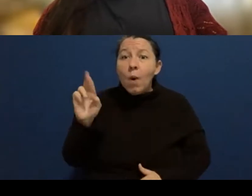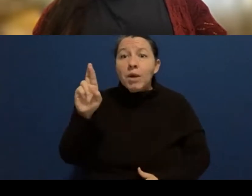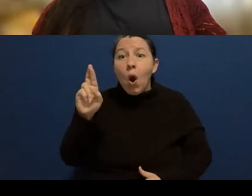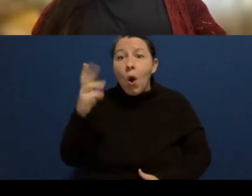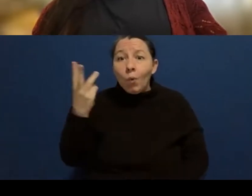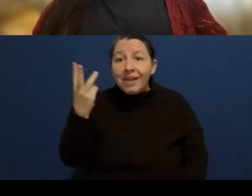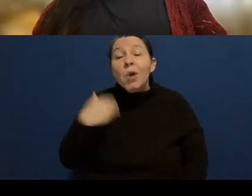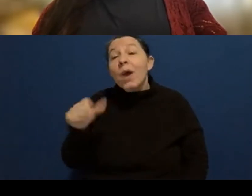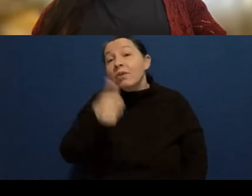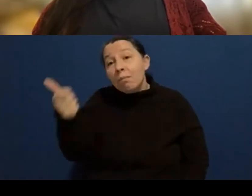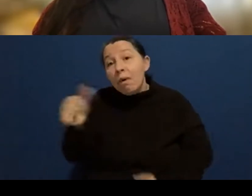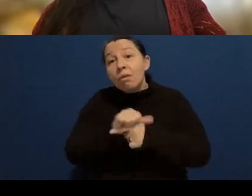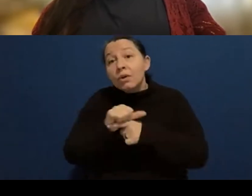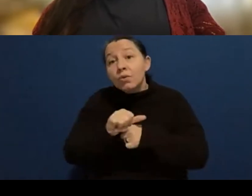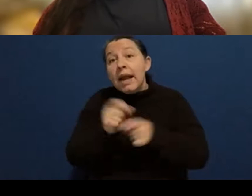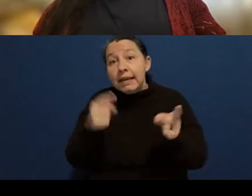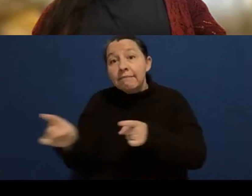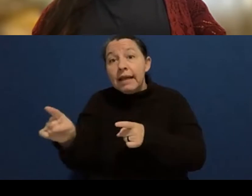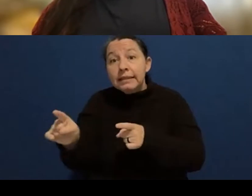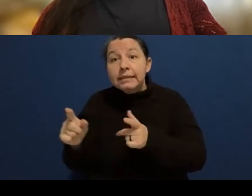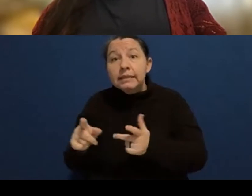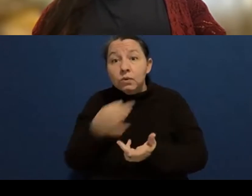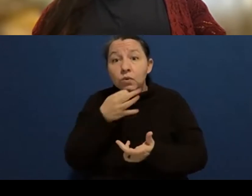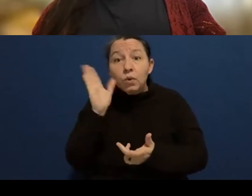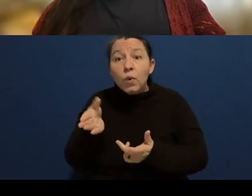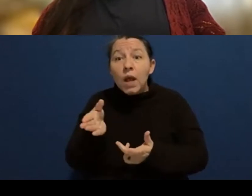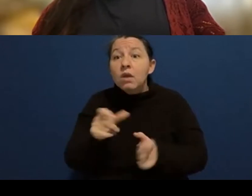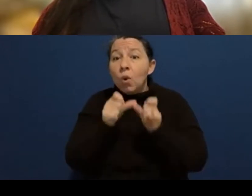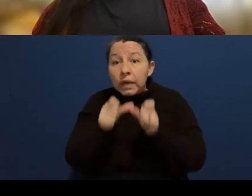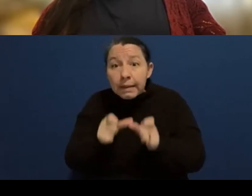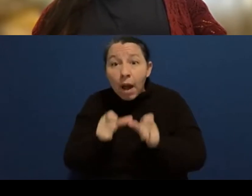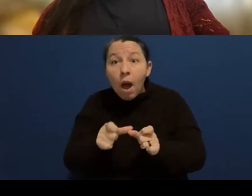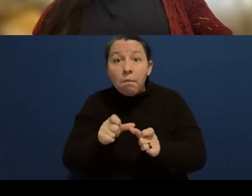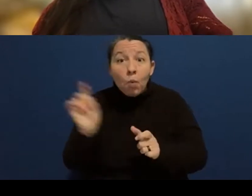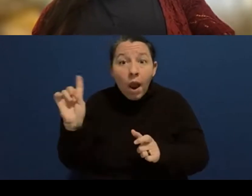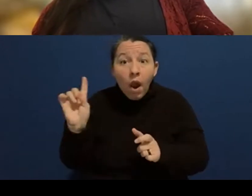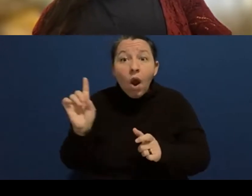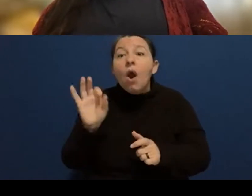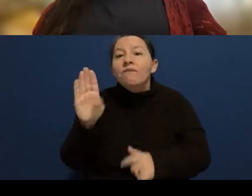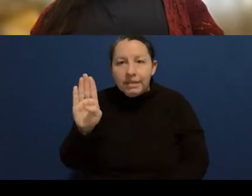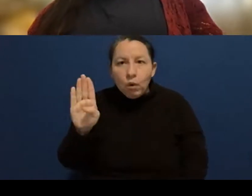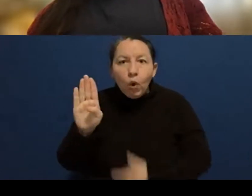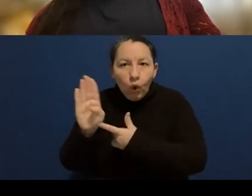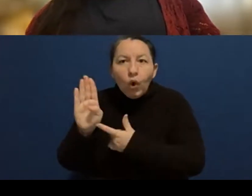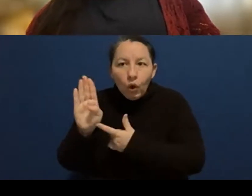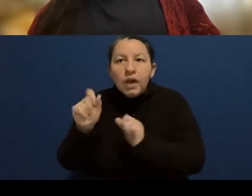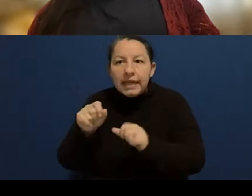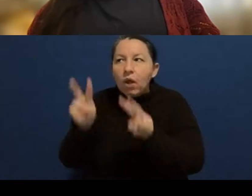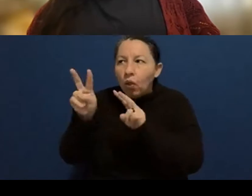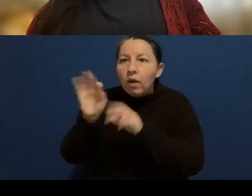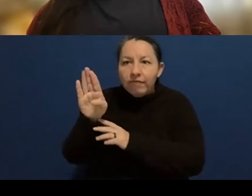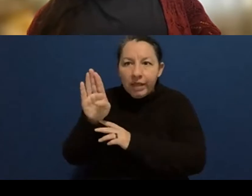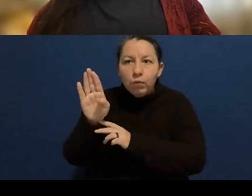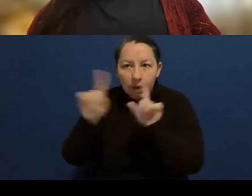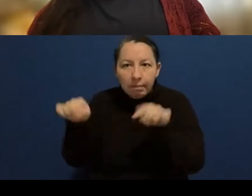other training events coming up. Stay up to date on our Facebook page or subscribe to